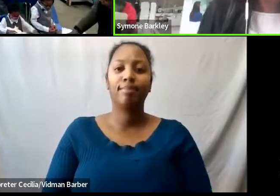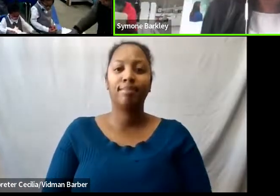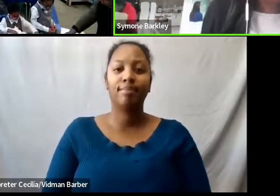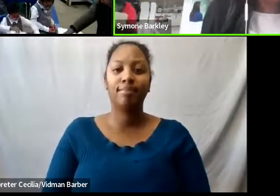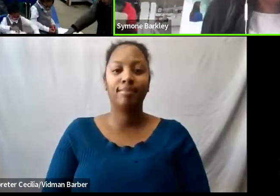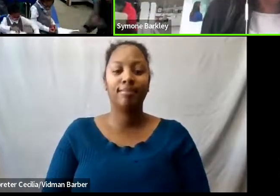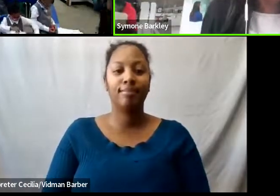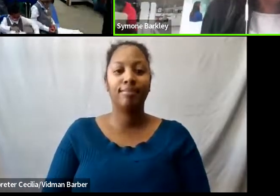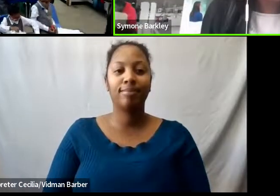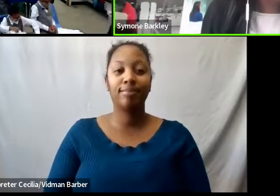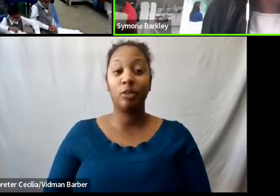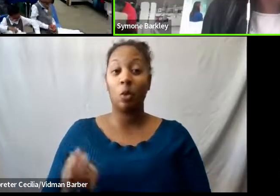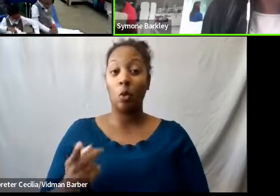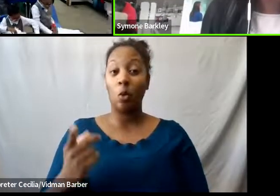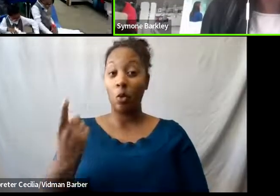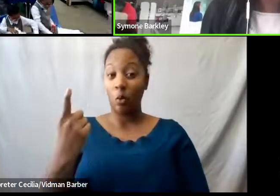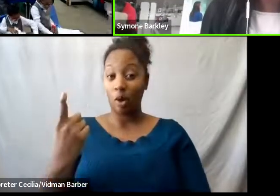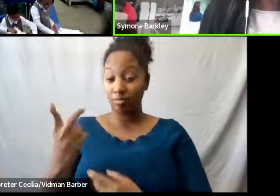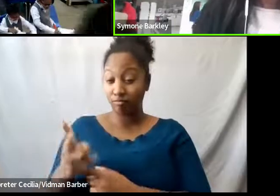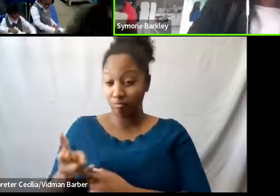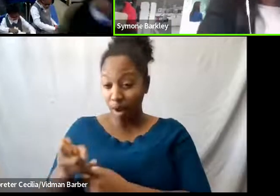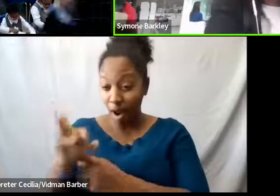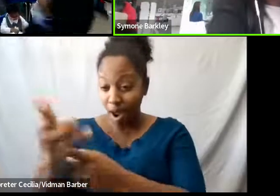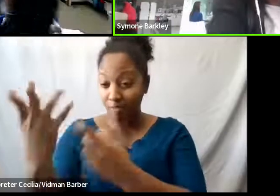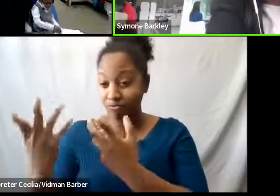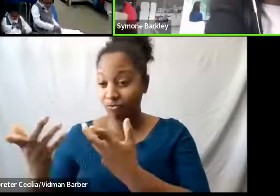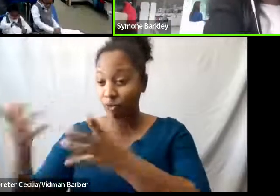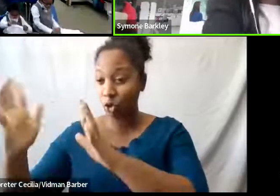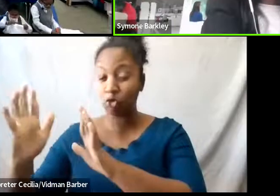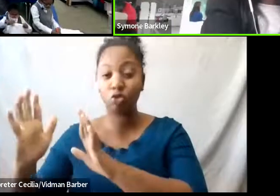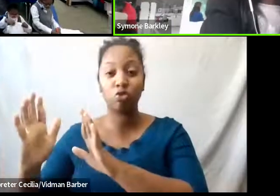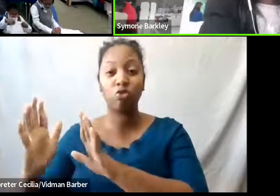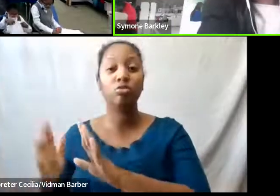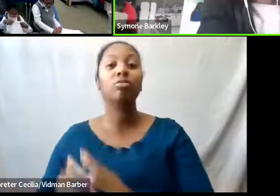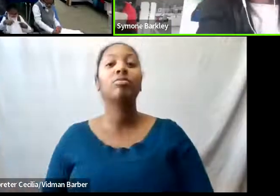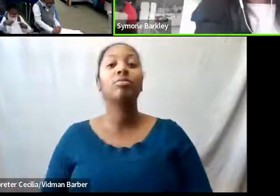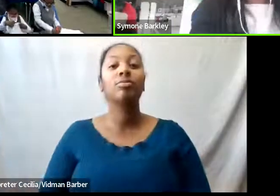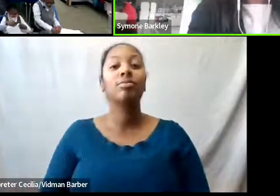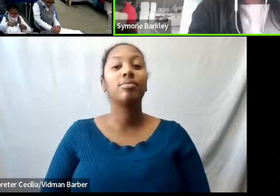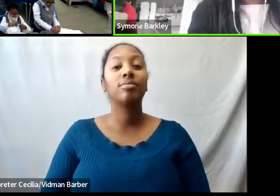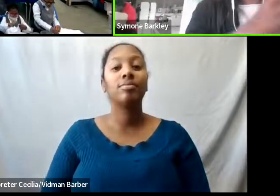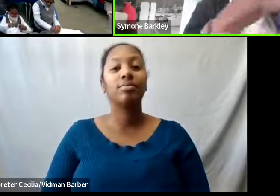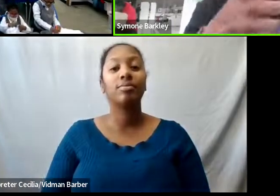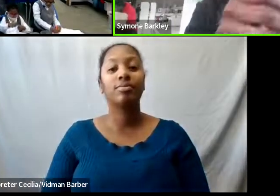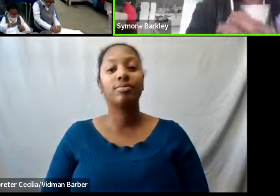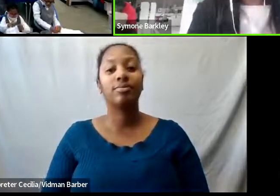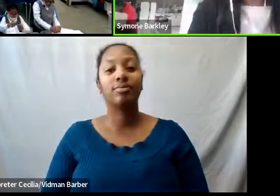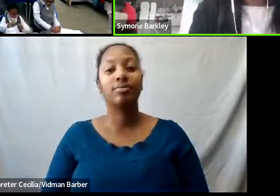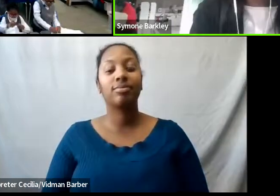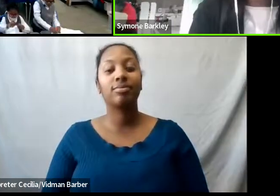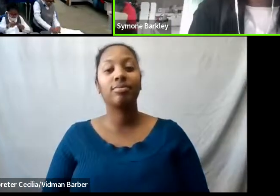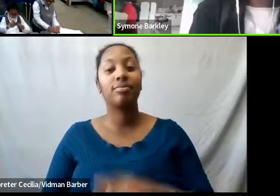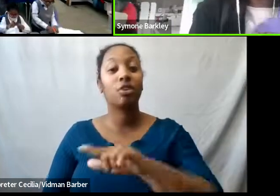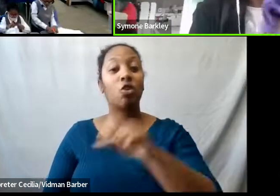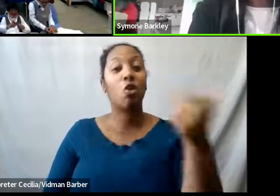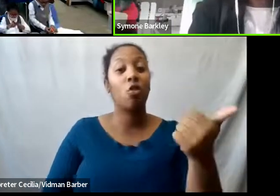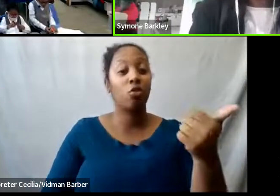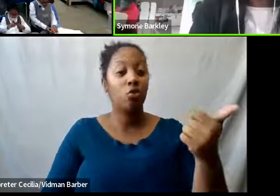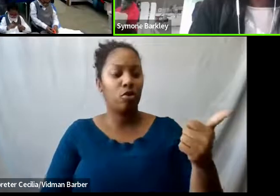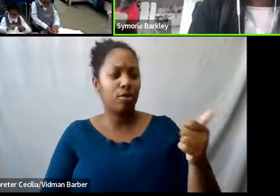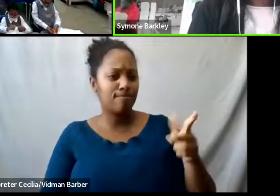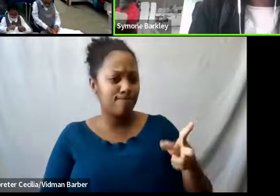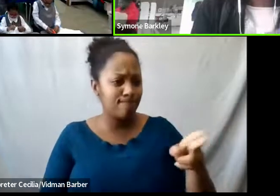One sleeve gone. And then after you cut that one, you can go ahead and cut the other sleeve,